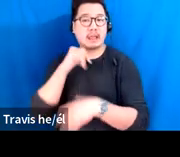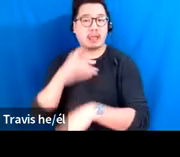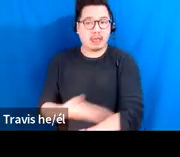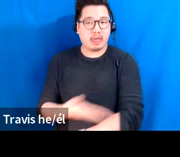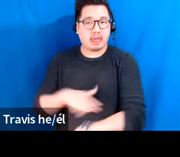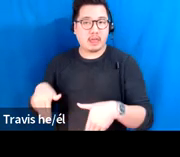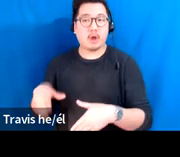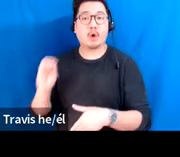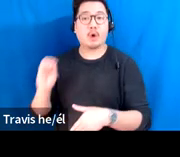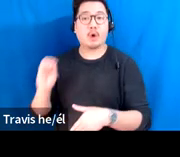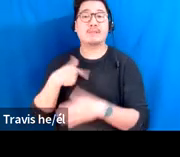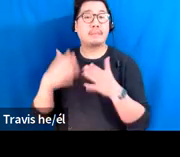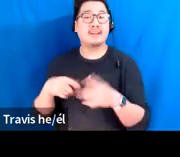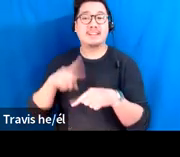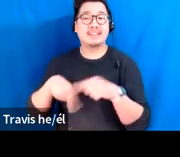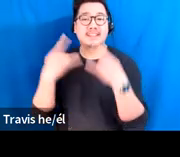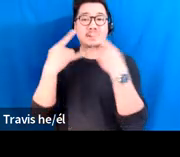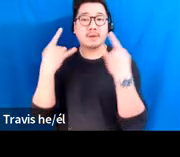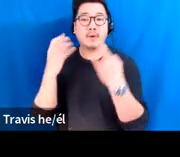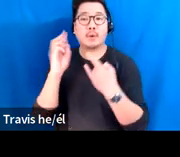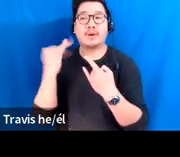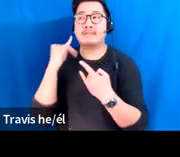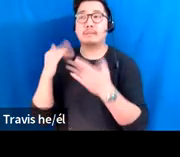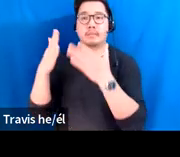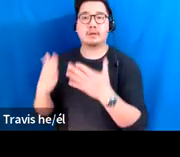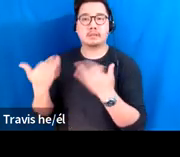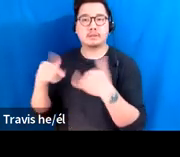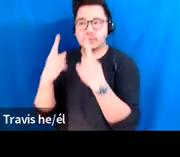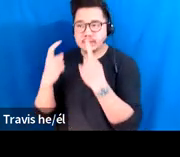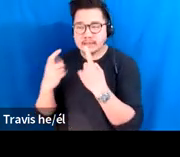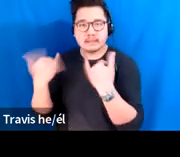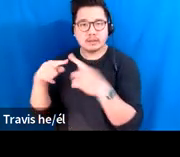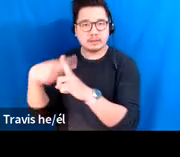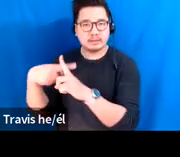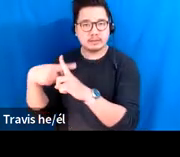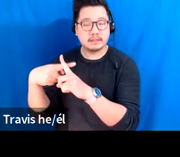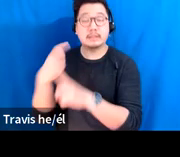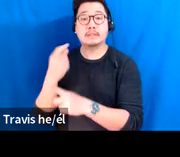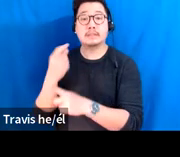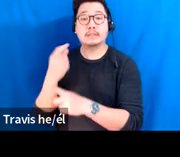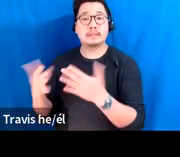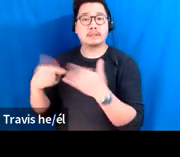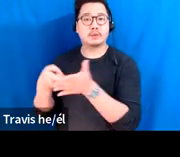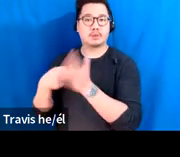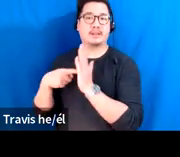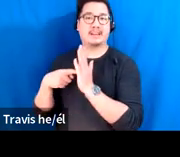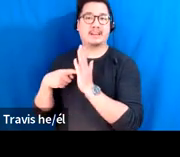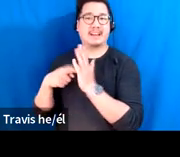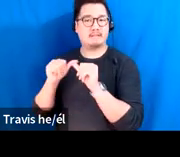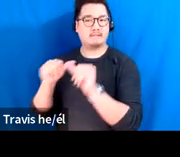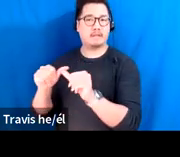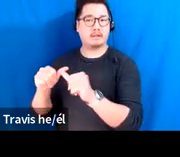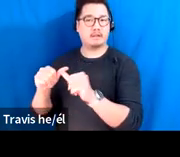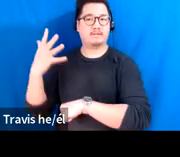cannot mask properly or does not achieve a negative test result they are still required to observe the full 10 days of